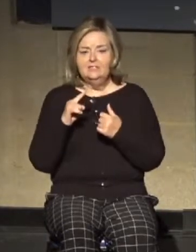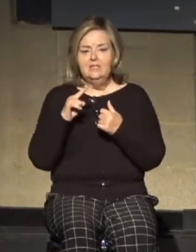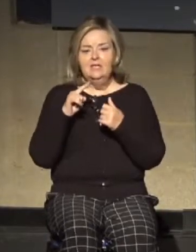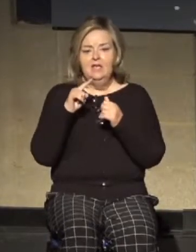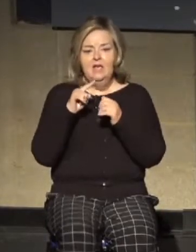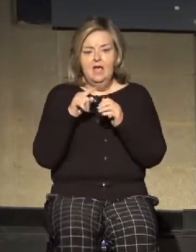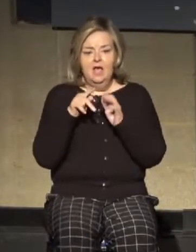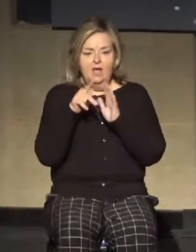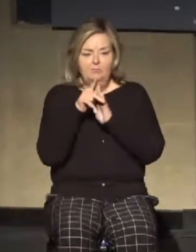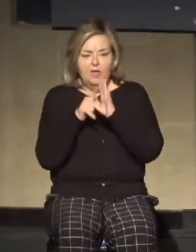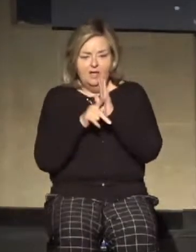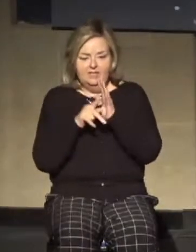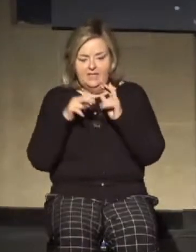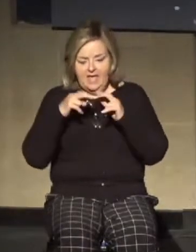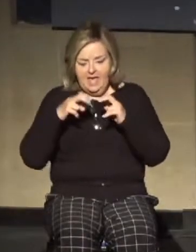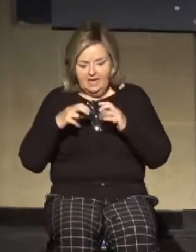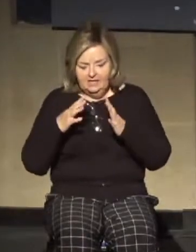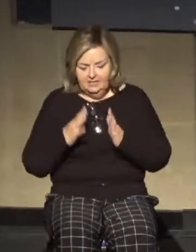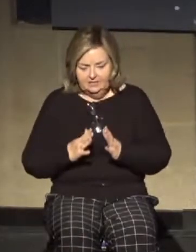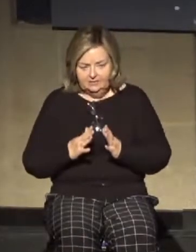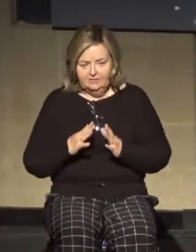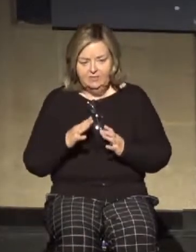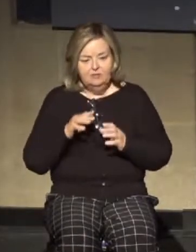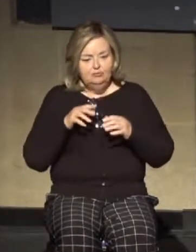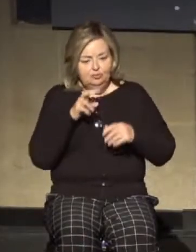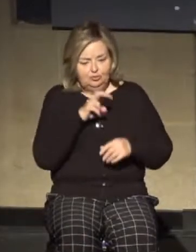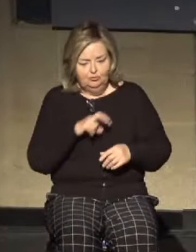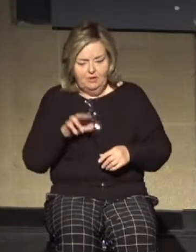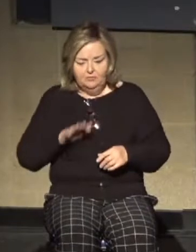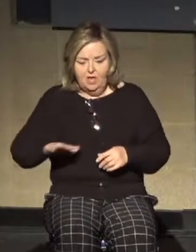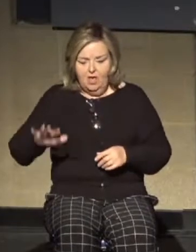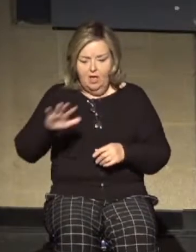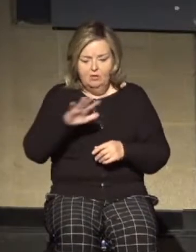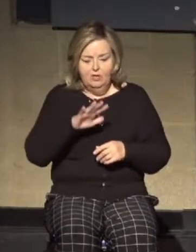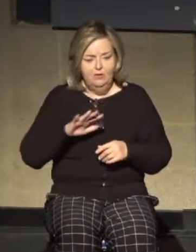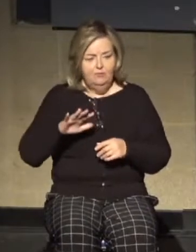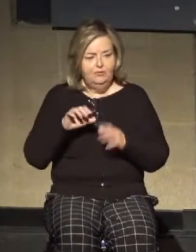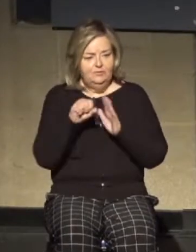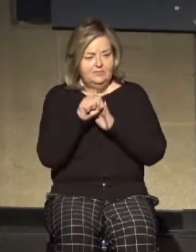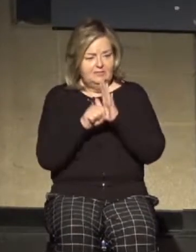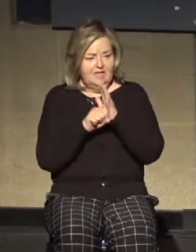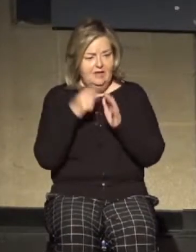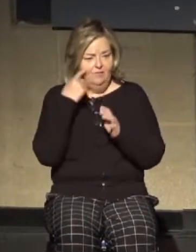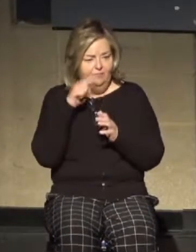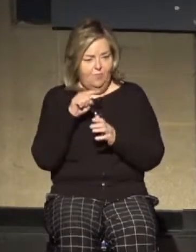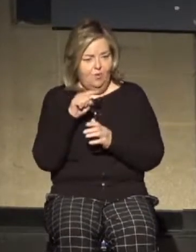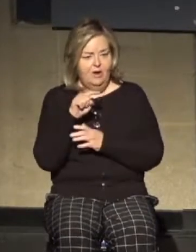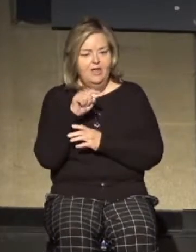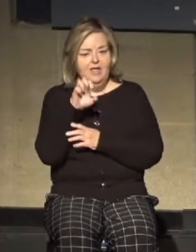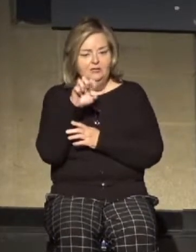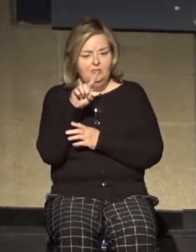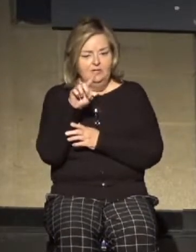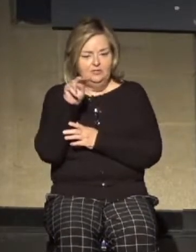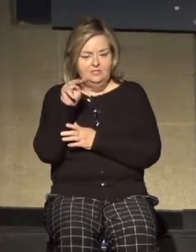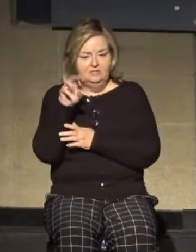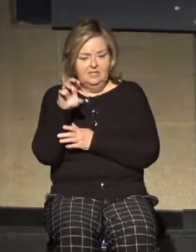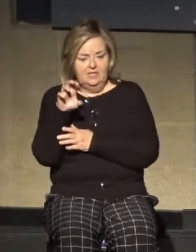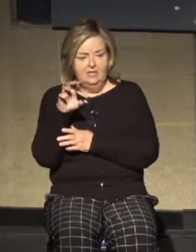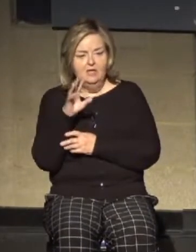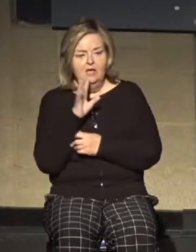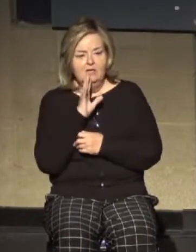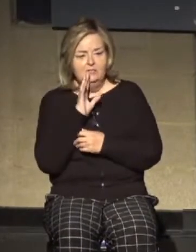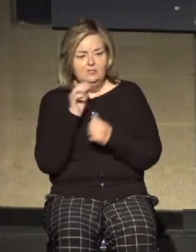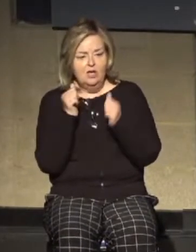NC. She travels across the state for EdNC, engaging with education leaders and students